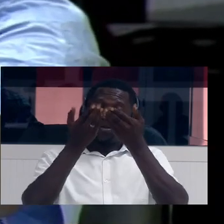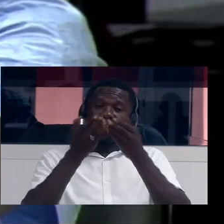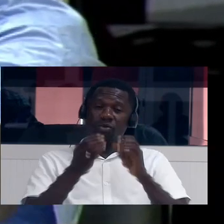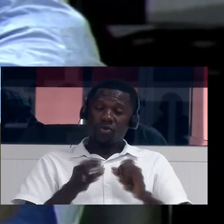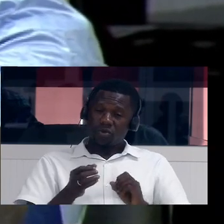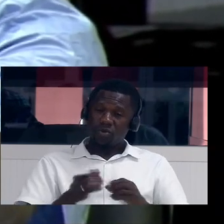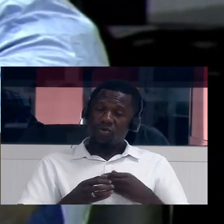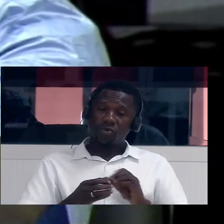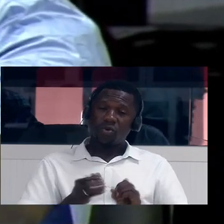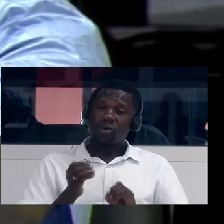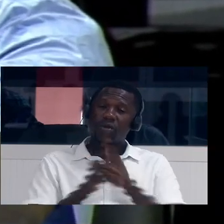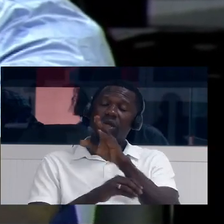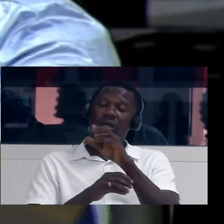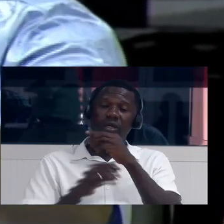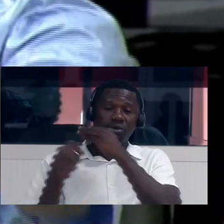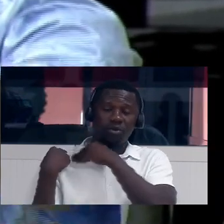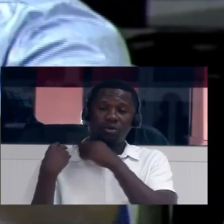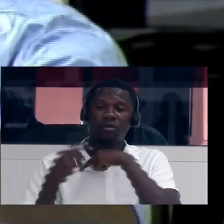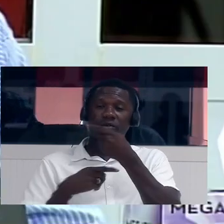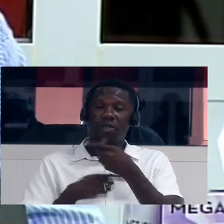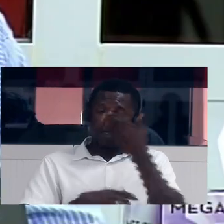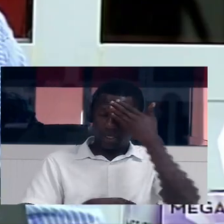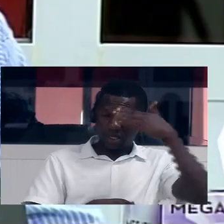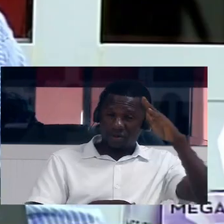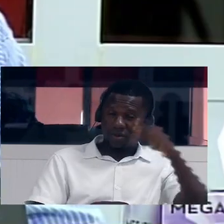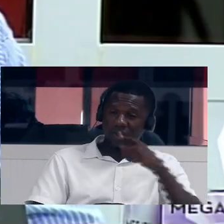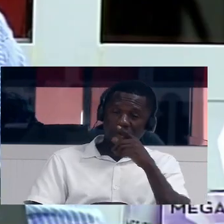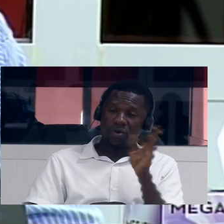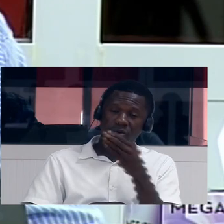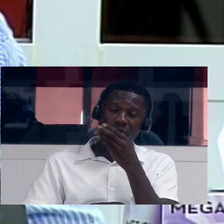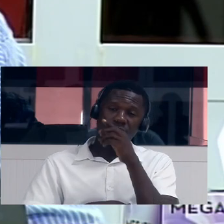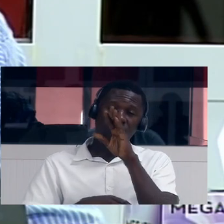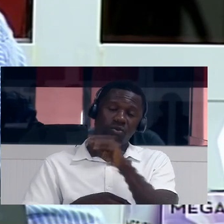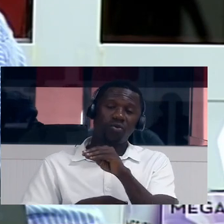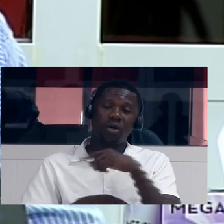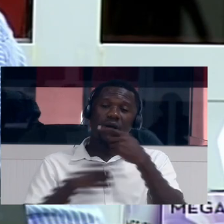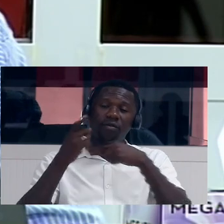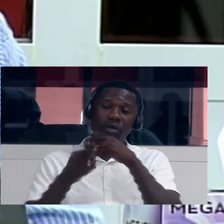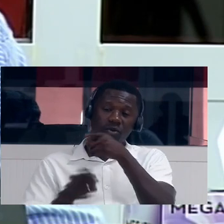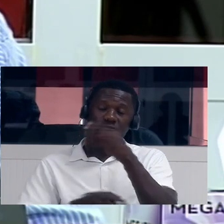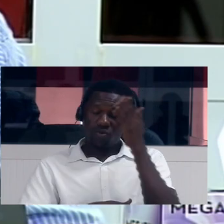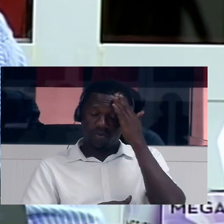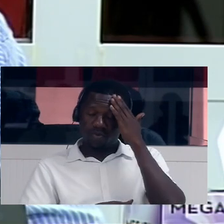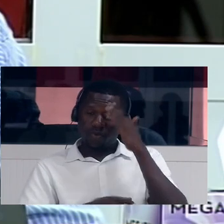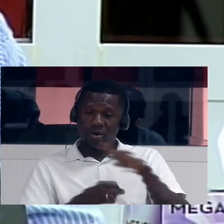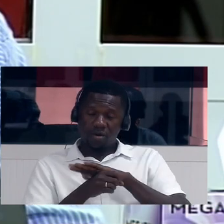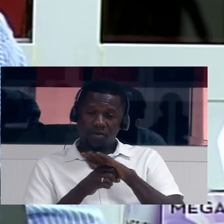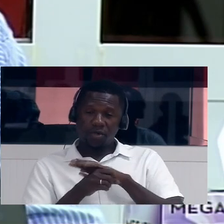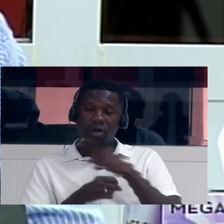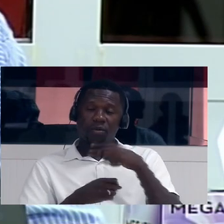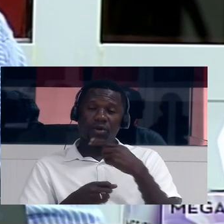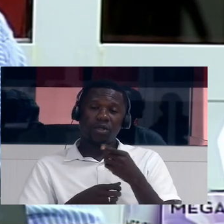command responsibility for the conduct that they were going to do after you became aware of